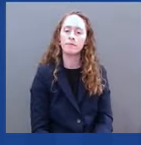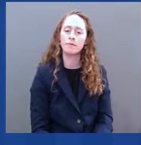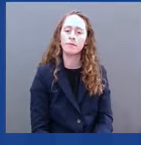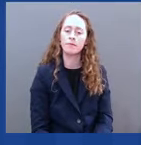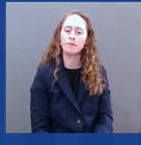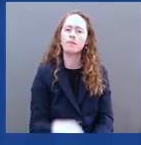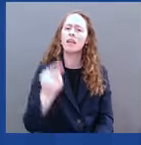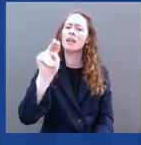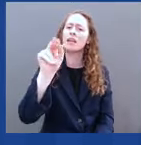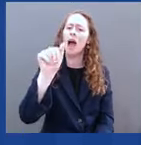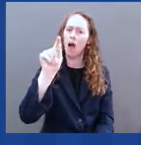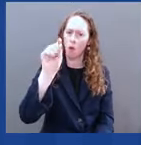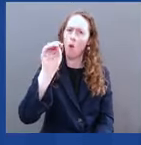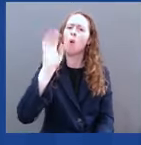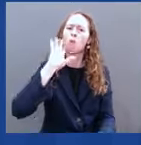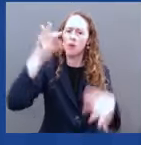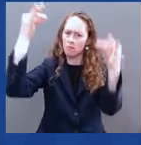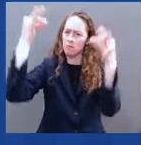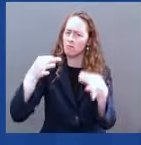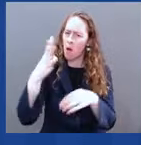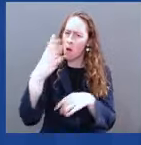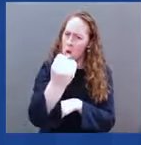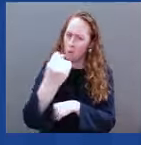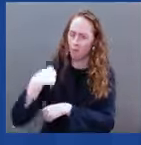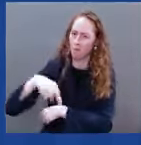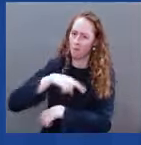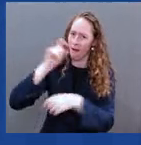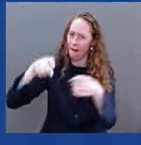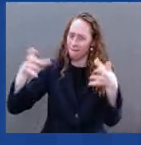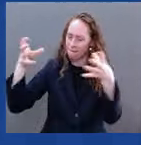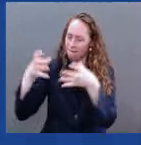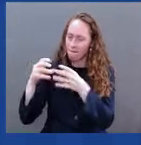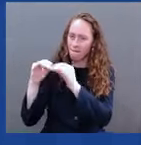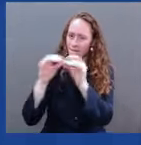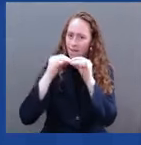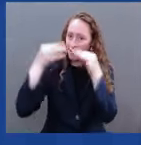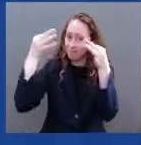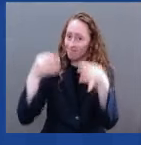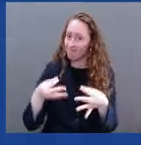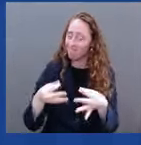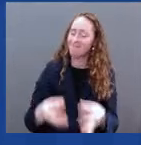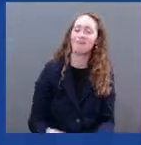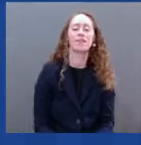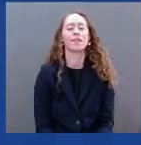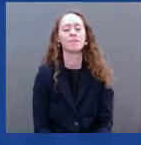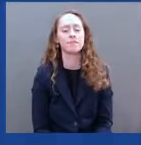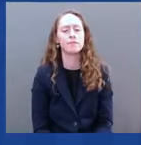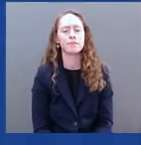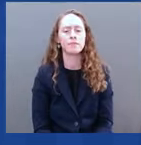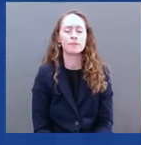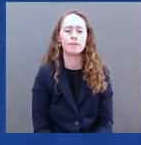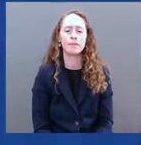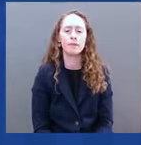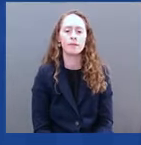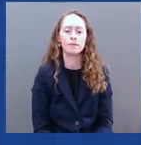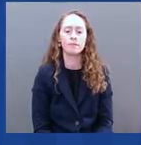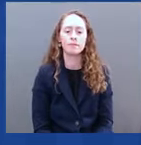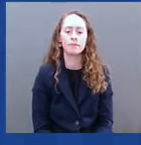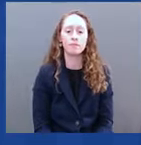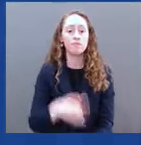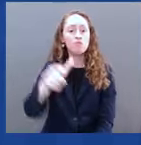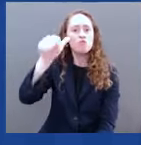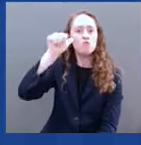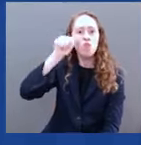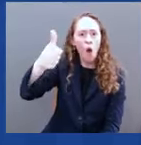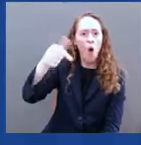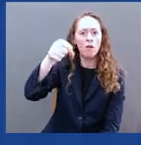question, because you're heading to Poland tomorrow, do you think that getting a firsthand look at the effects of this war on these millions of Ukrainians